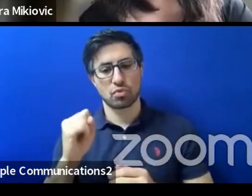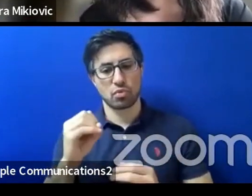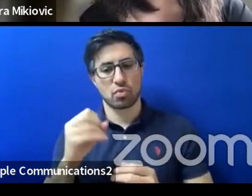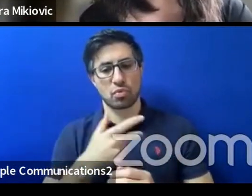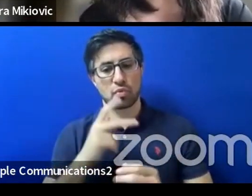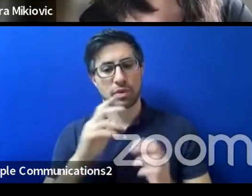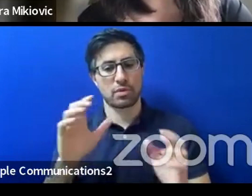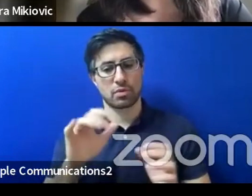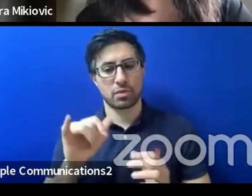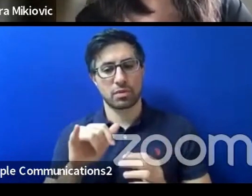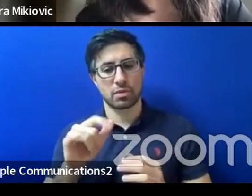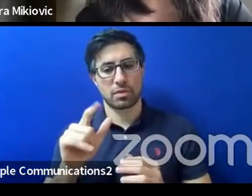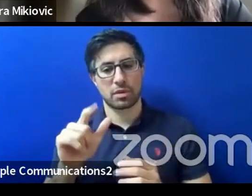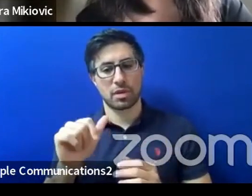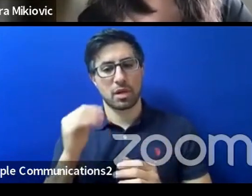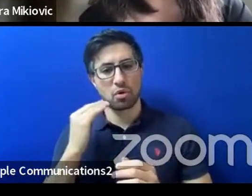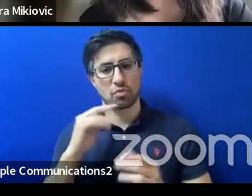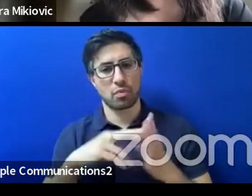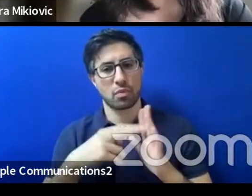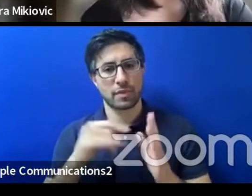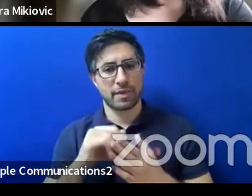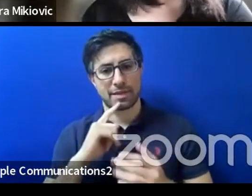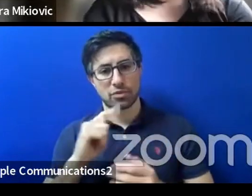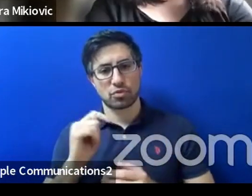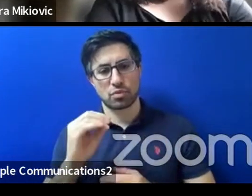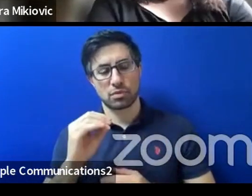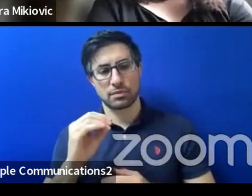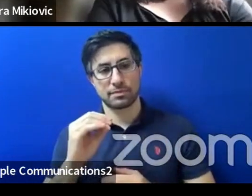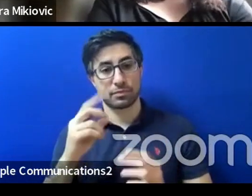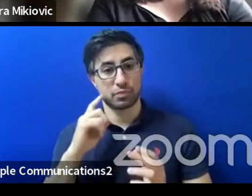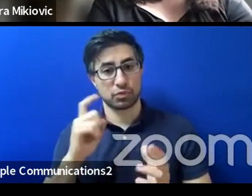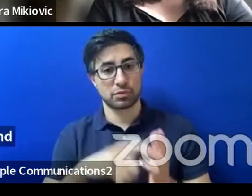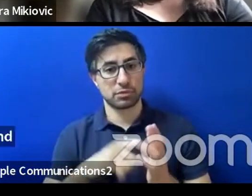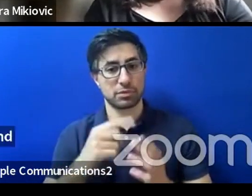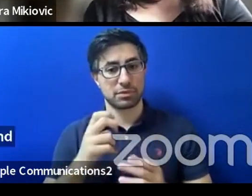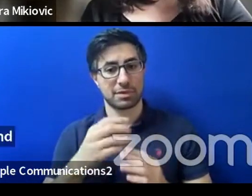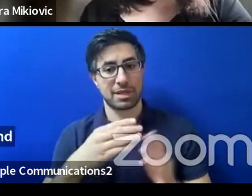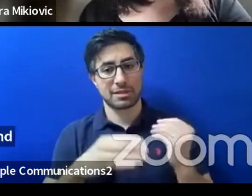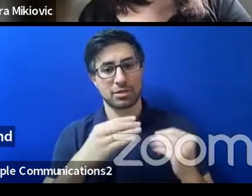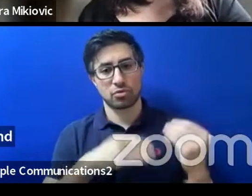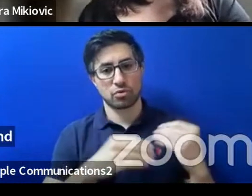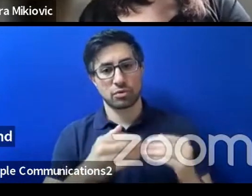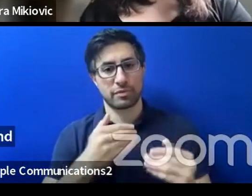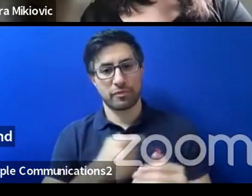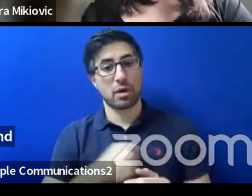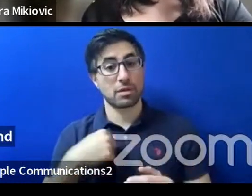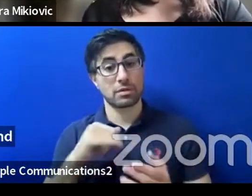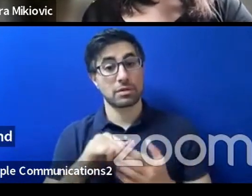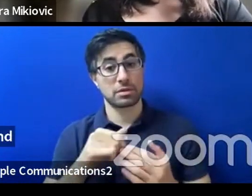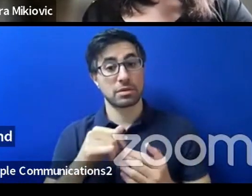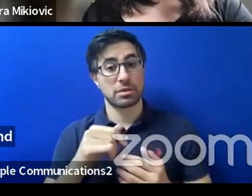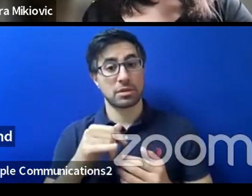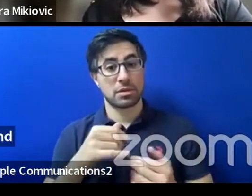we do the land acknowledgement. The purpose of that is to recognize the ancestors before us that we're